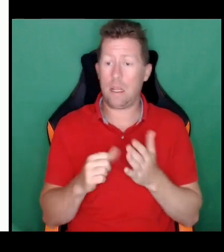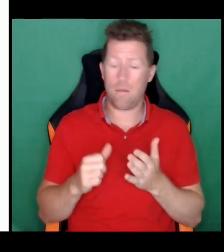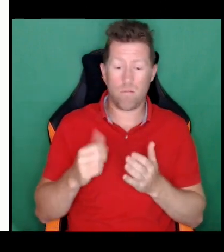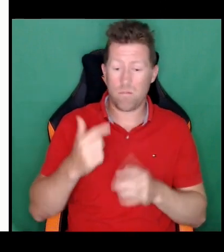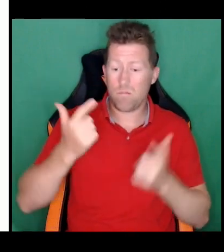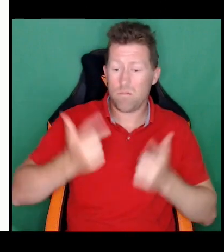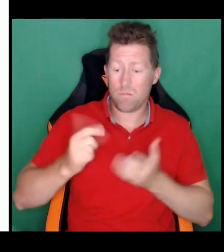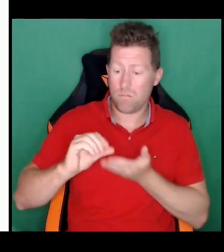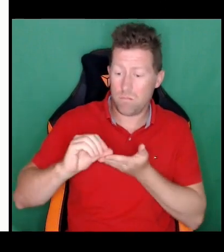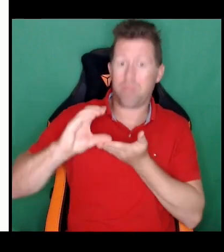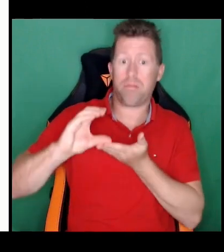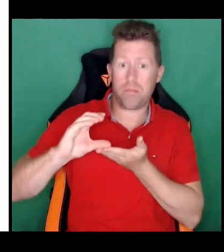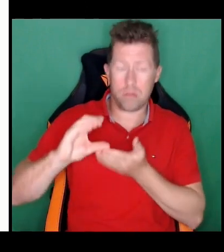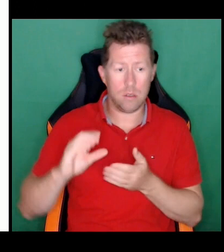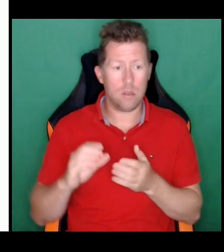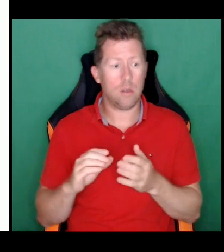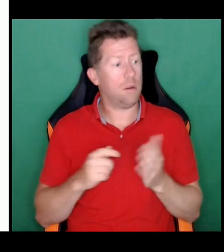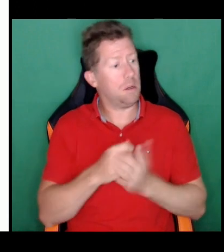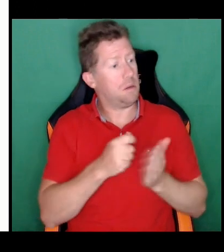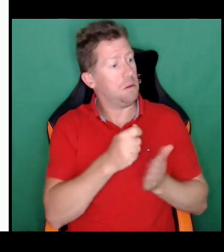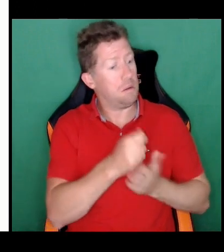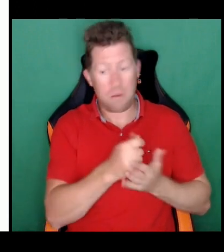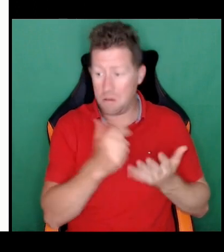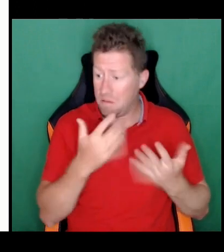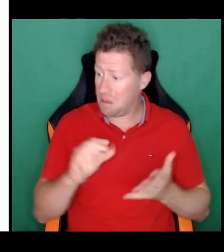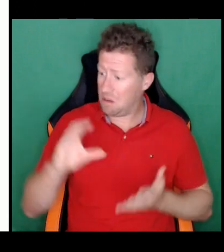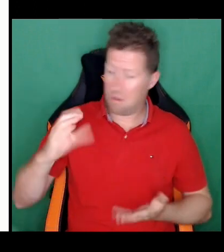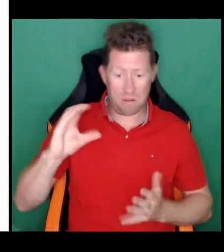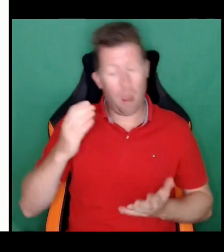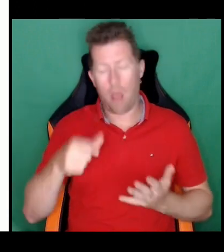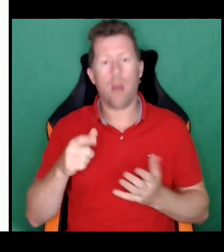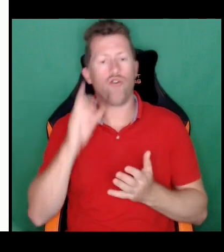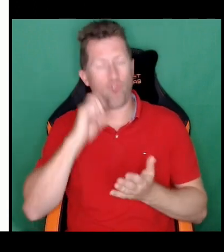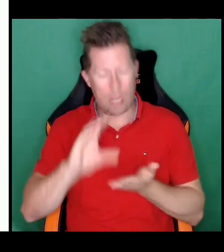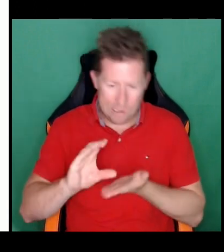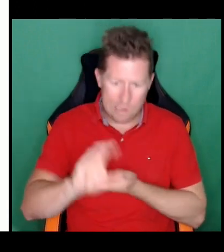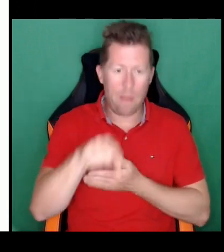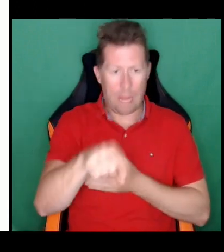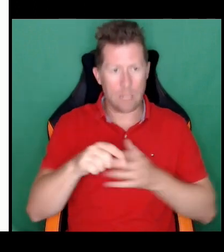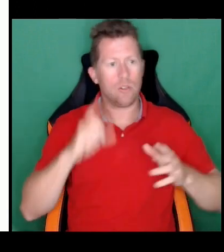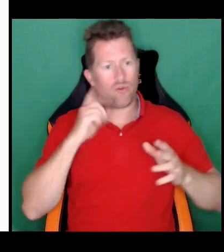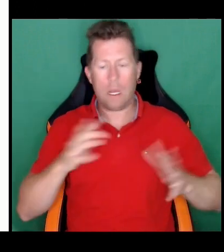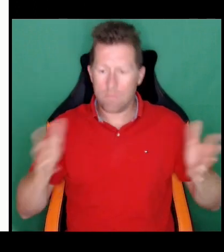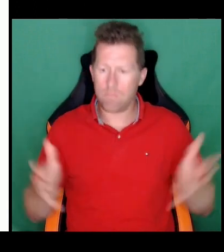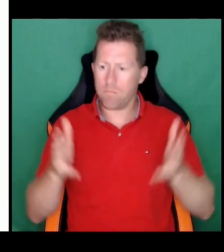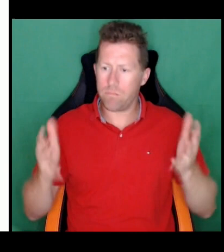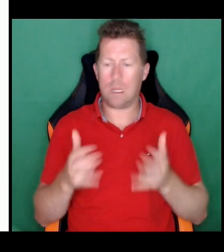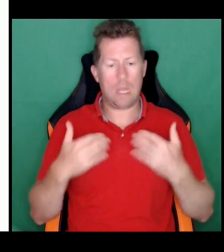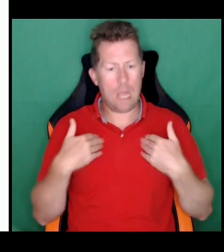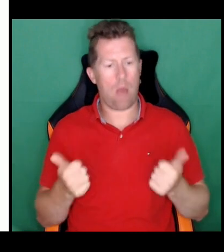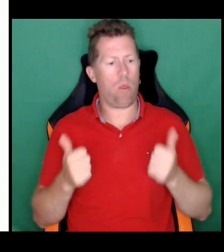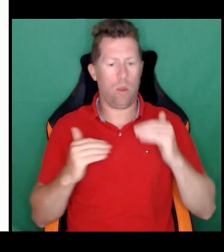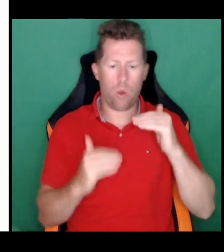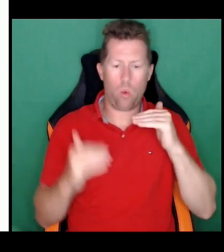at Enterprise are pushed through into BCC Impact, which is very much geared towards reducing health inequality. So we're looking